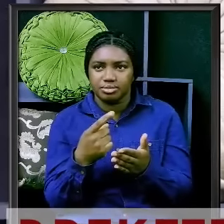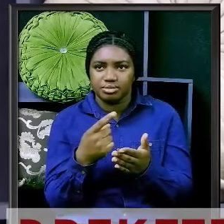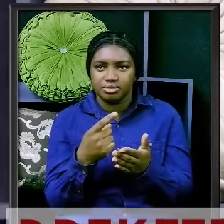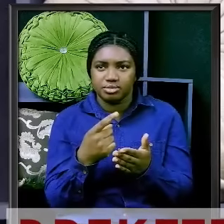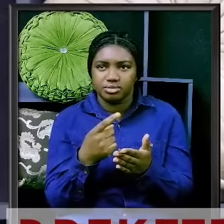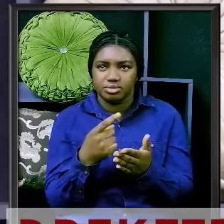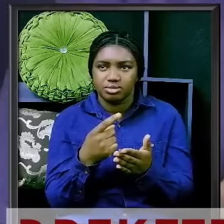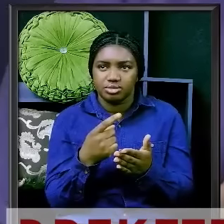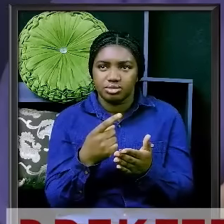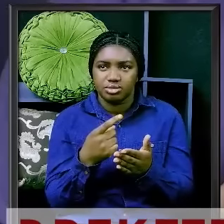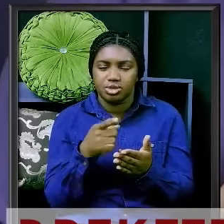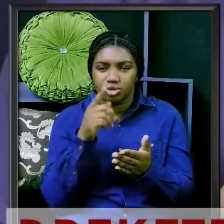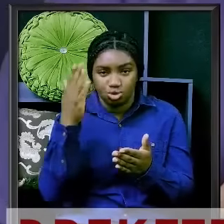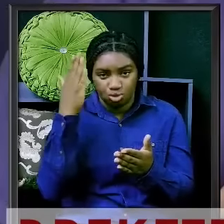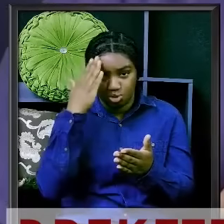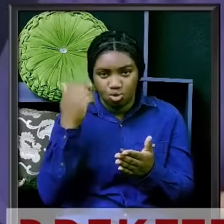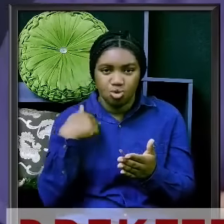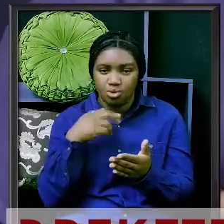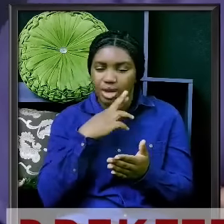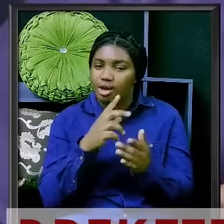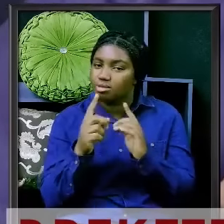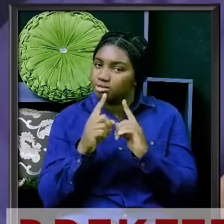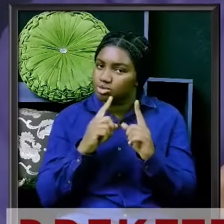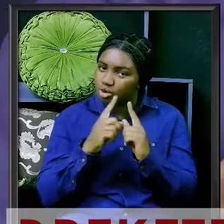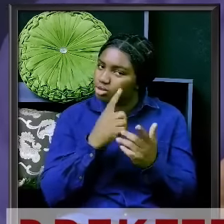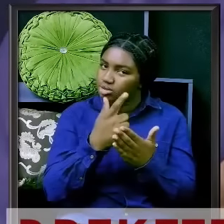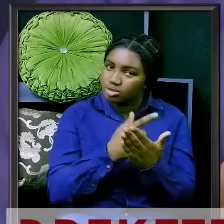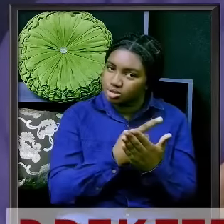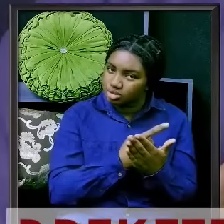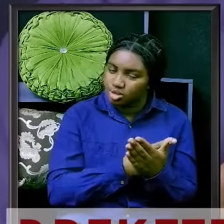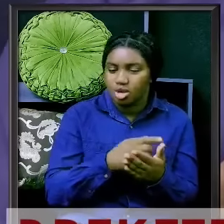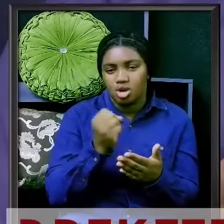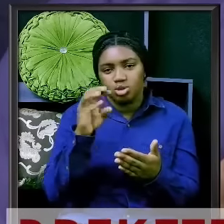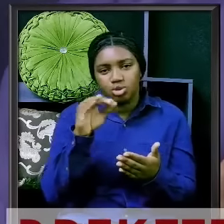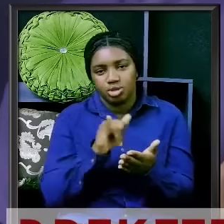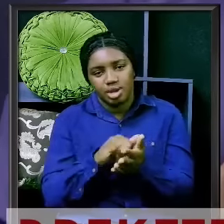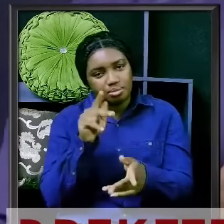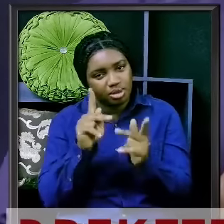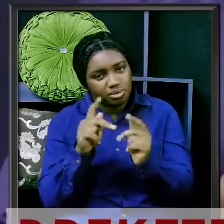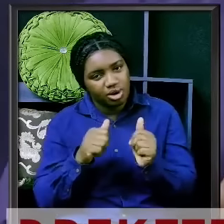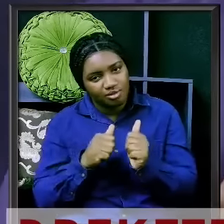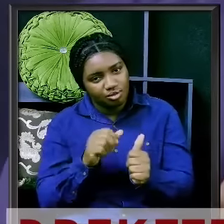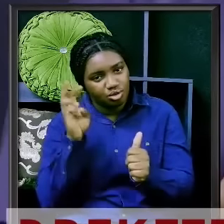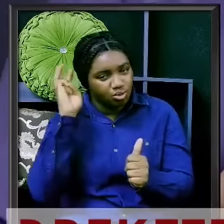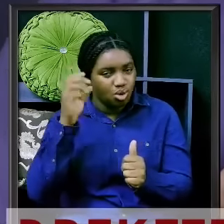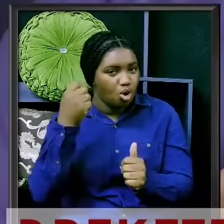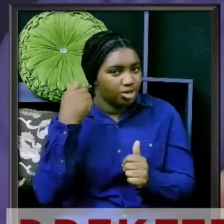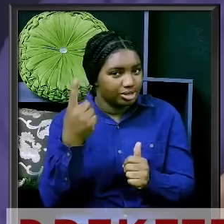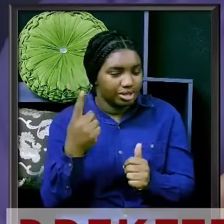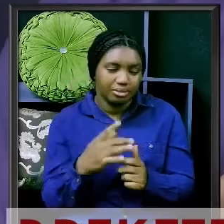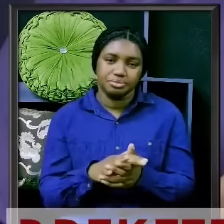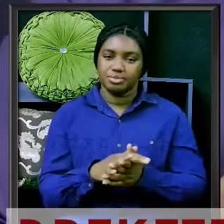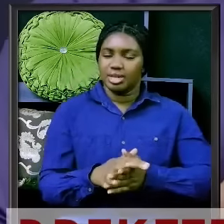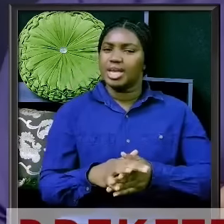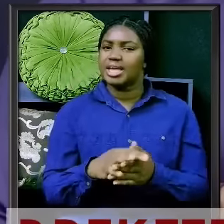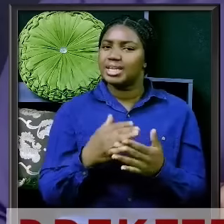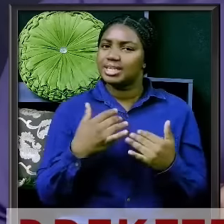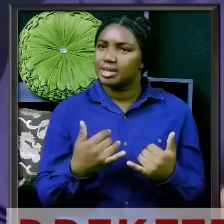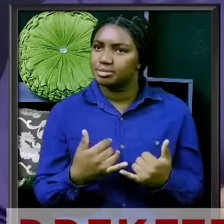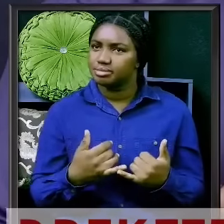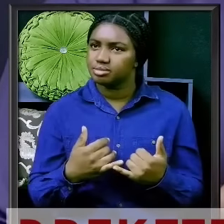Wait. Make you know, send a dialogue with the do so that people where they follow go understand. So as he be said that now the problem is it